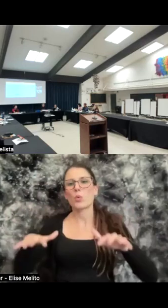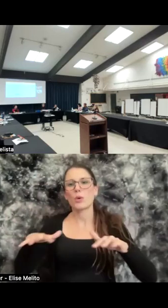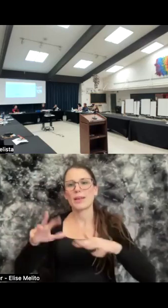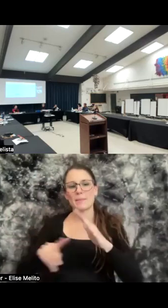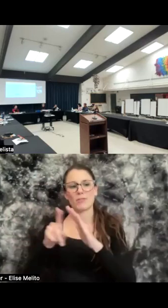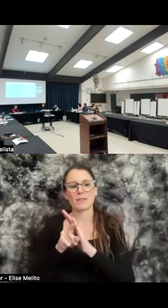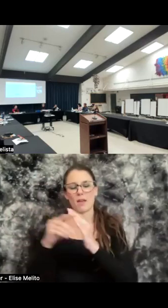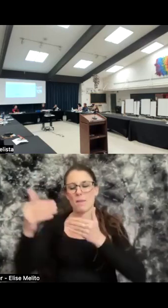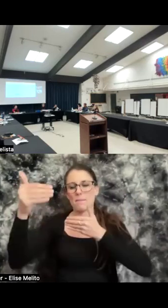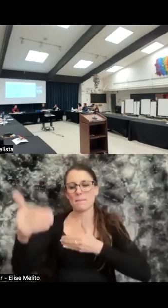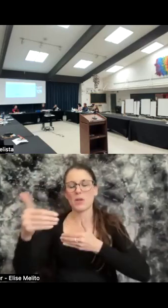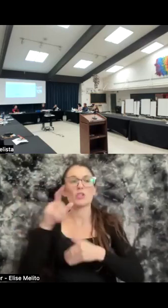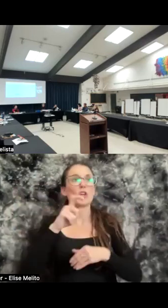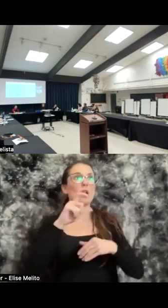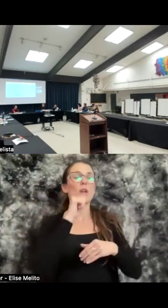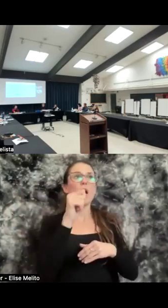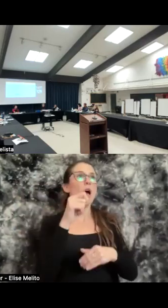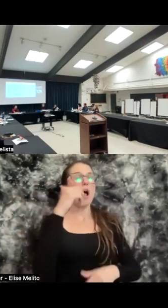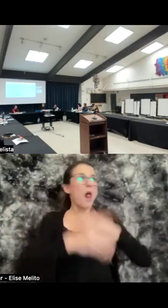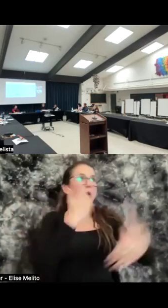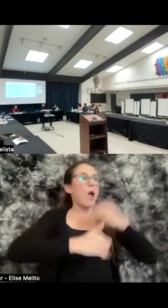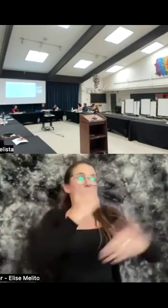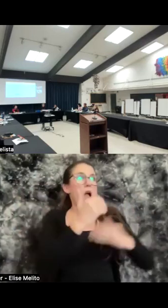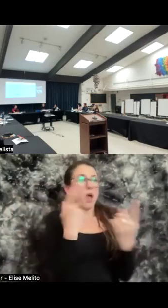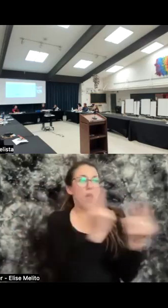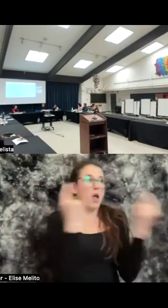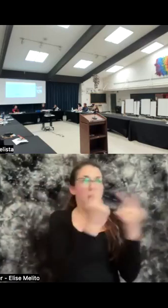shouldn't be revving and going, you know, all the way up till bedtime.